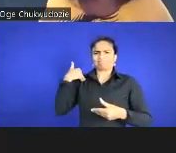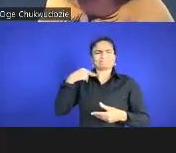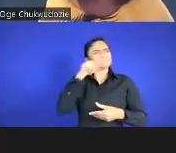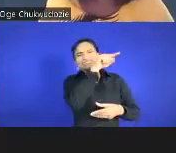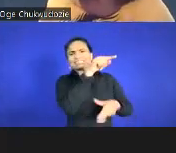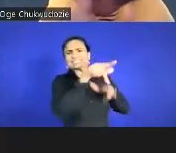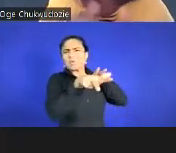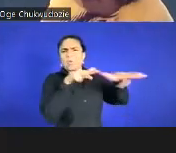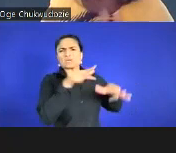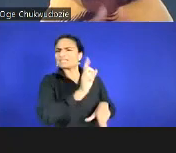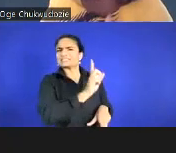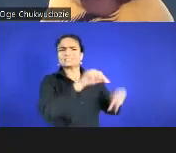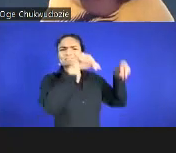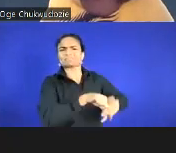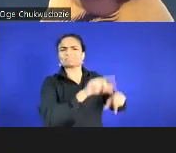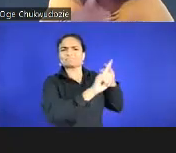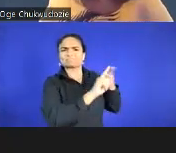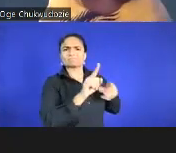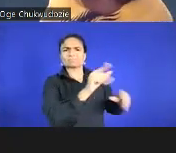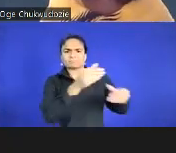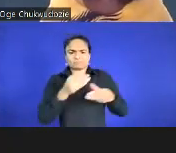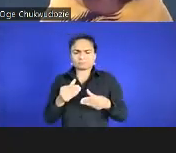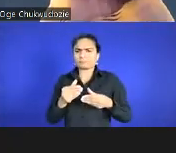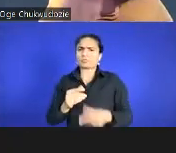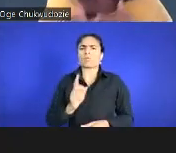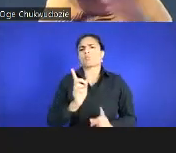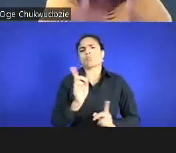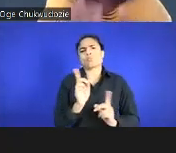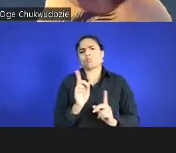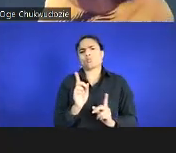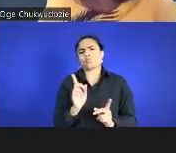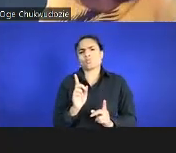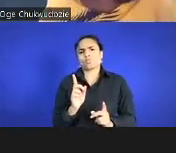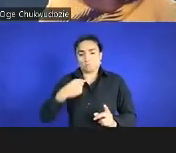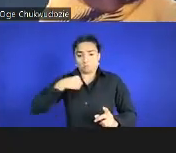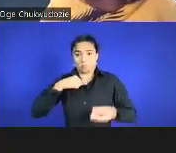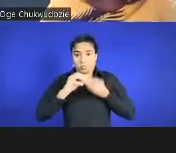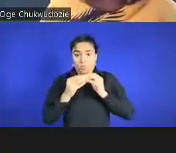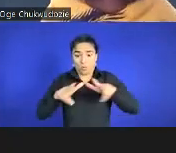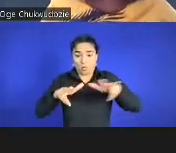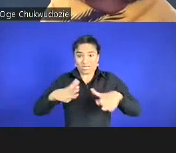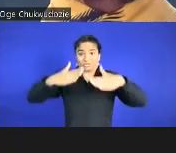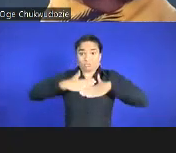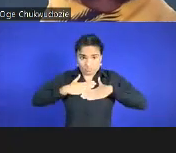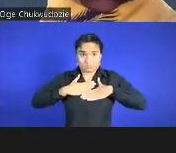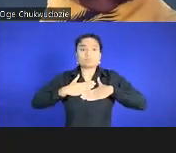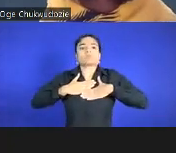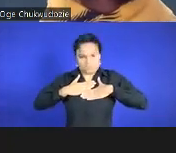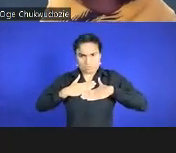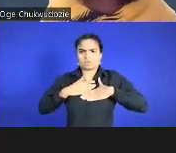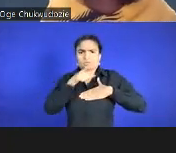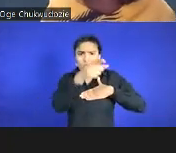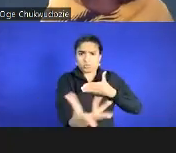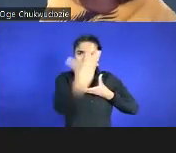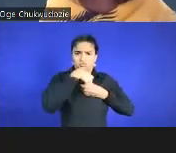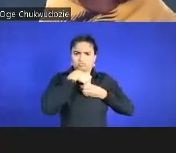doesn't concern you. No, you still have that responsibility to handle it. So at least you take it down to the topmost person in the